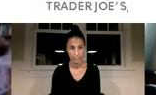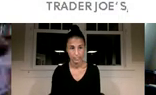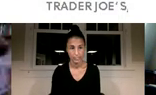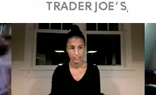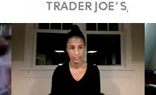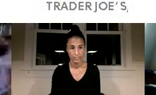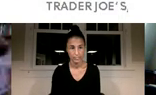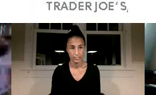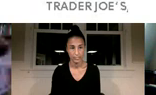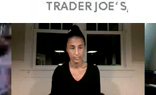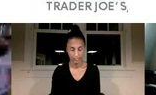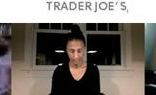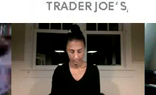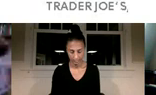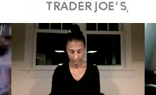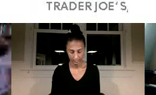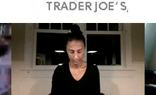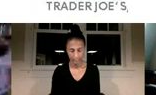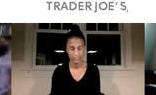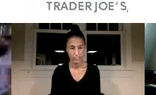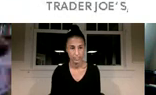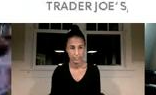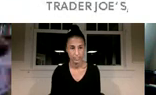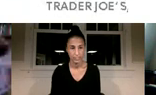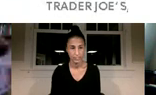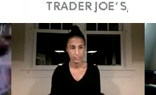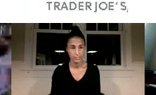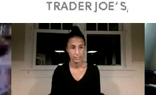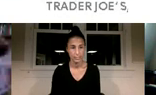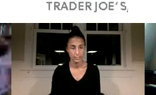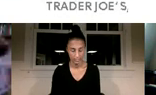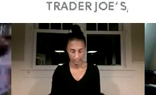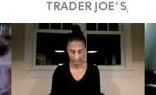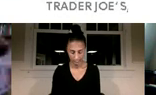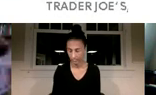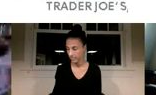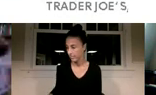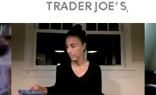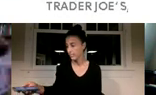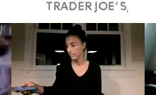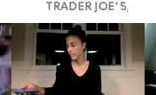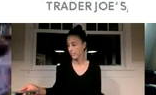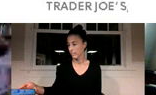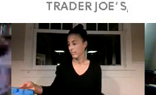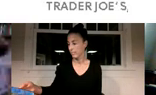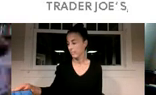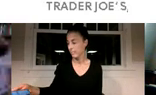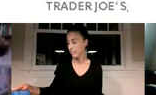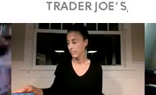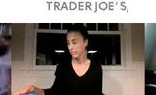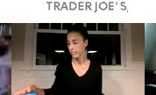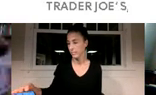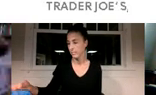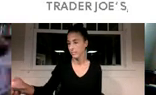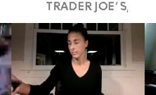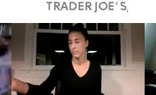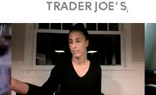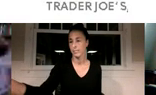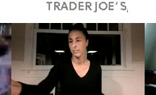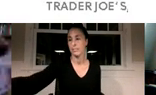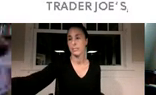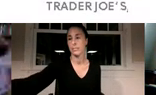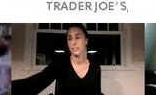gets here in the summer, actually be outside under trees day one when the park delivers, versus most new developments where you know they deliver the project with old tree with new